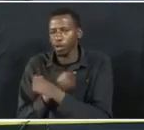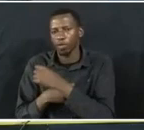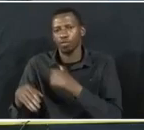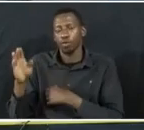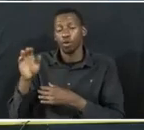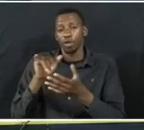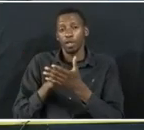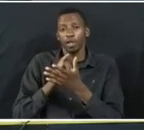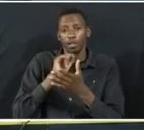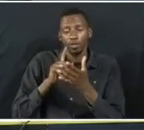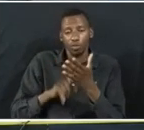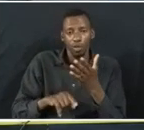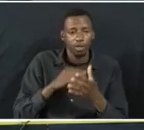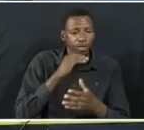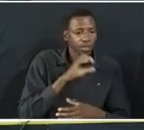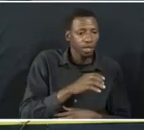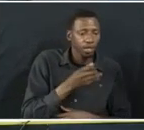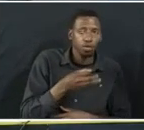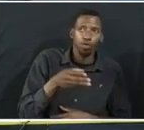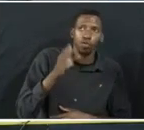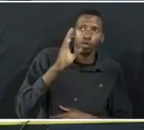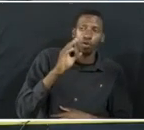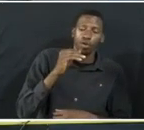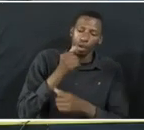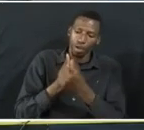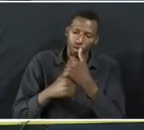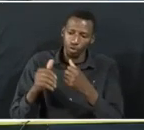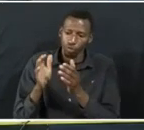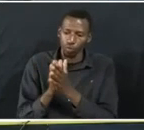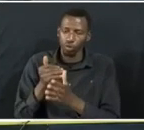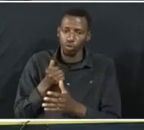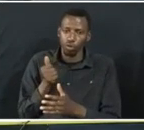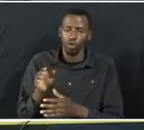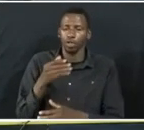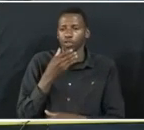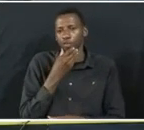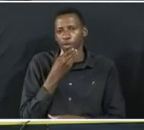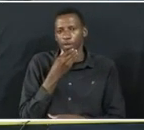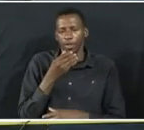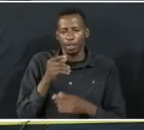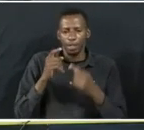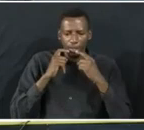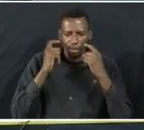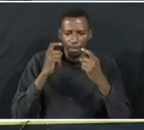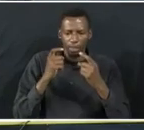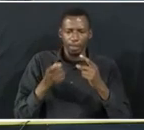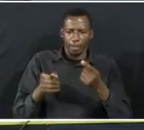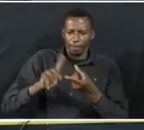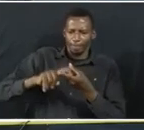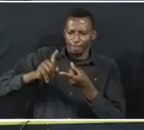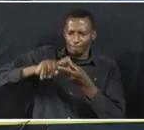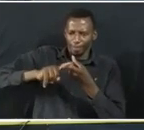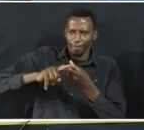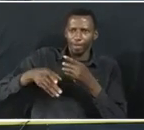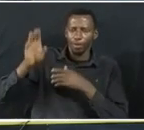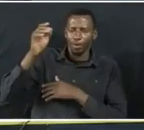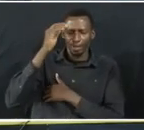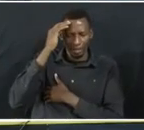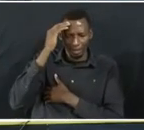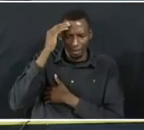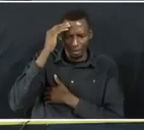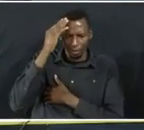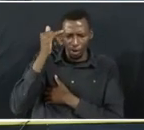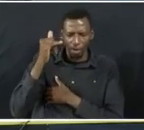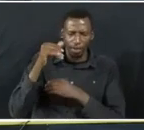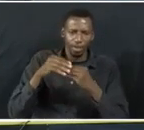men. And sin multiplied, and the Lord regretted why he created man and had to destroy